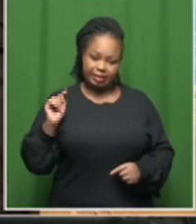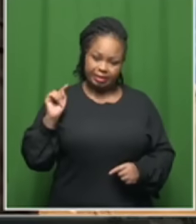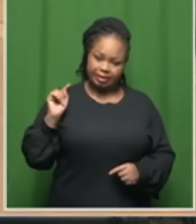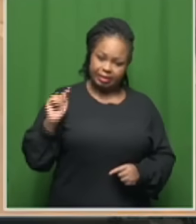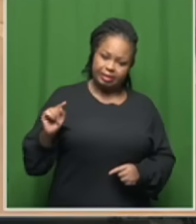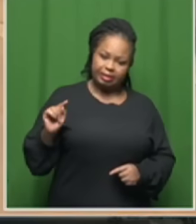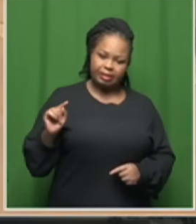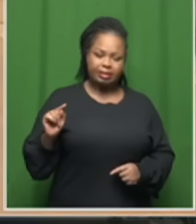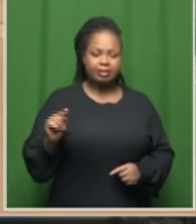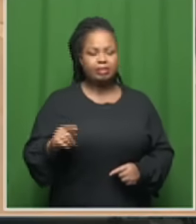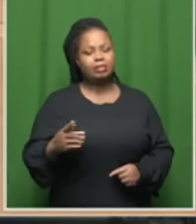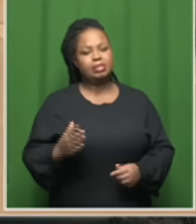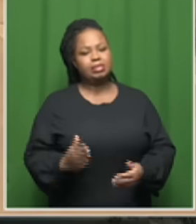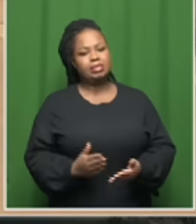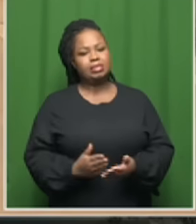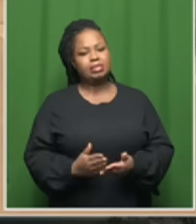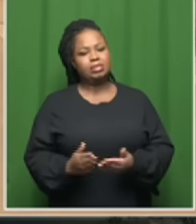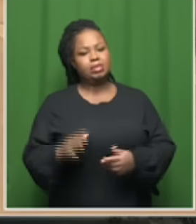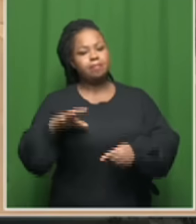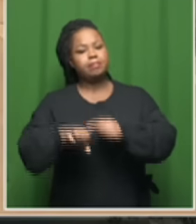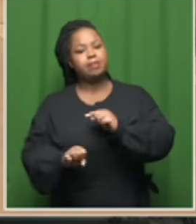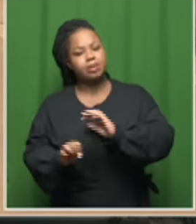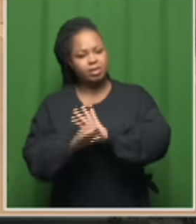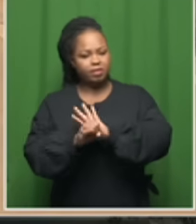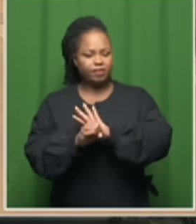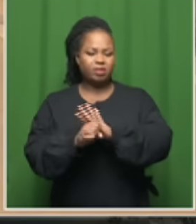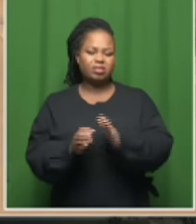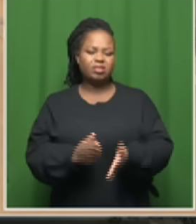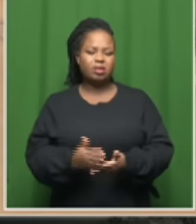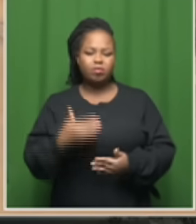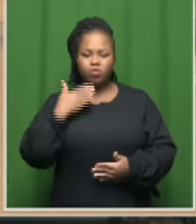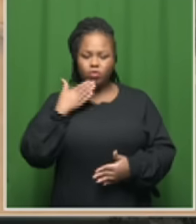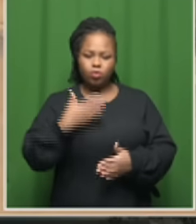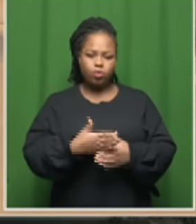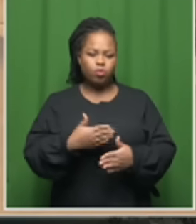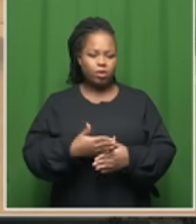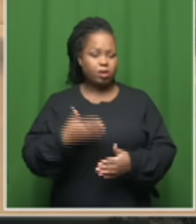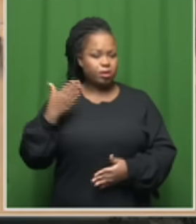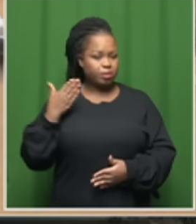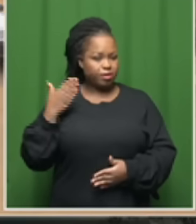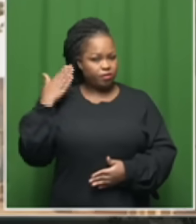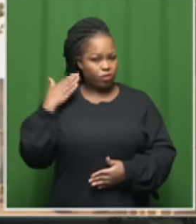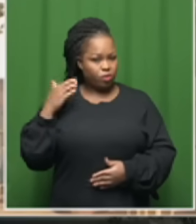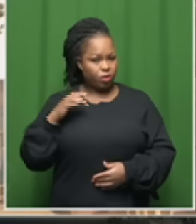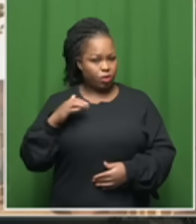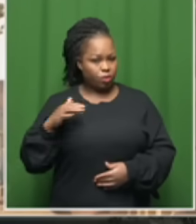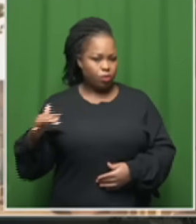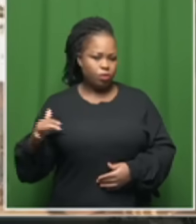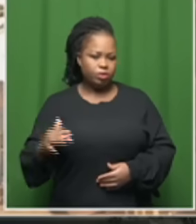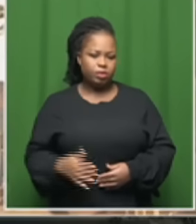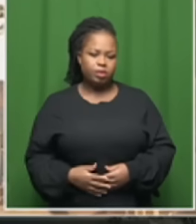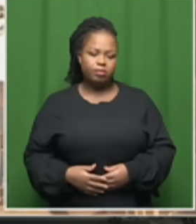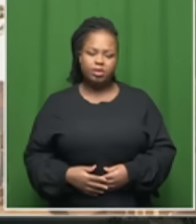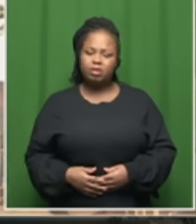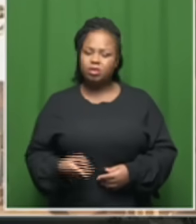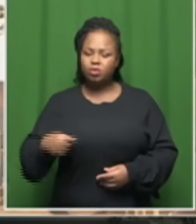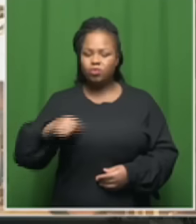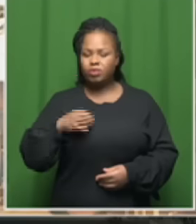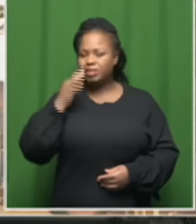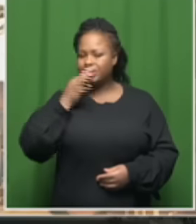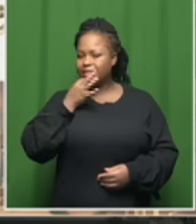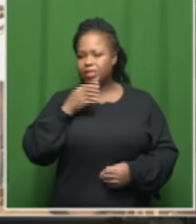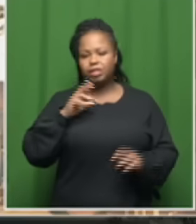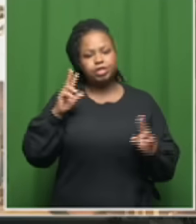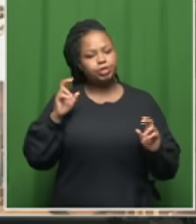these traces, those of us who worked in the field some time back in the field of water, there are no issues, because when you read